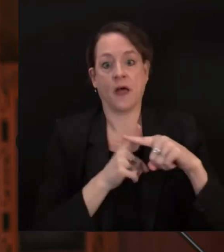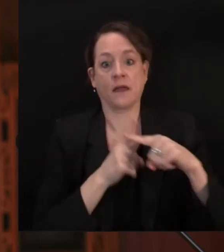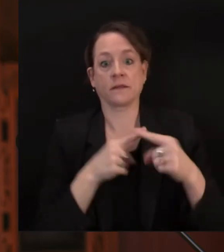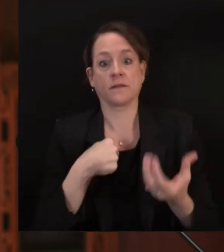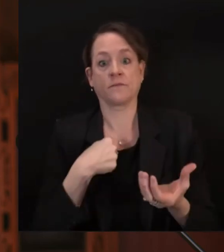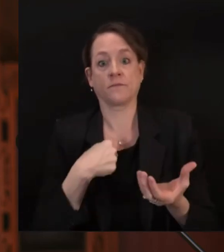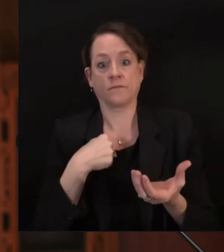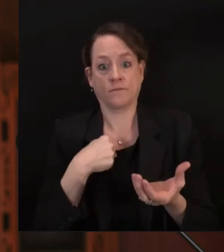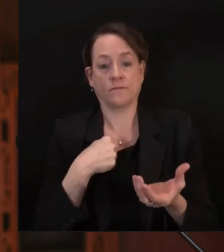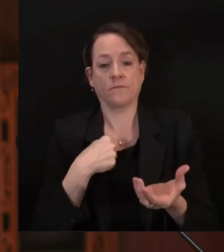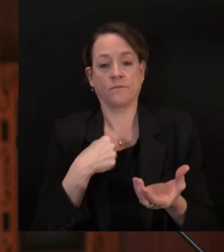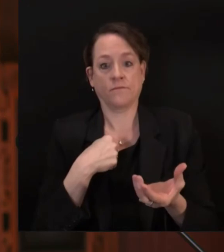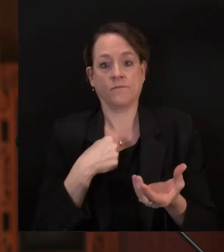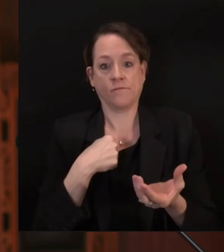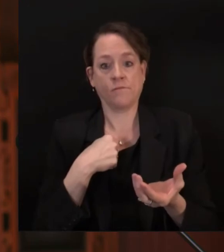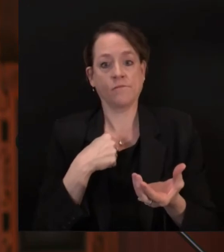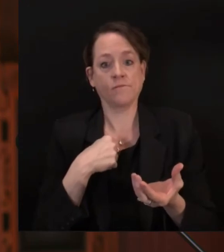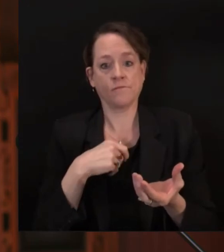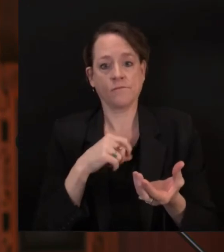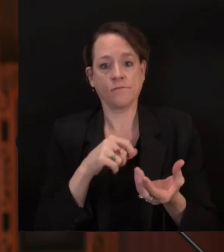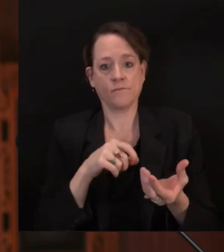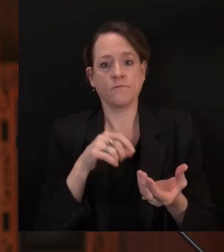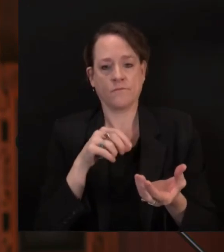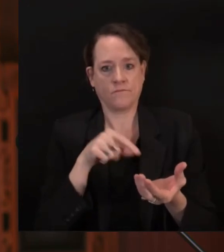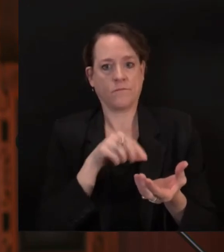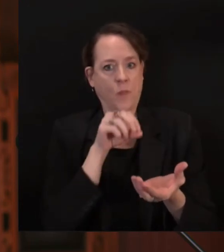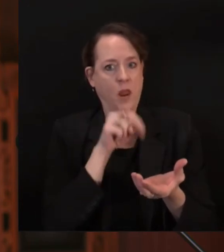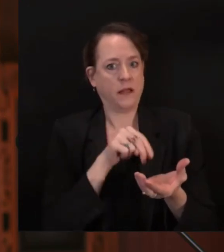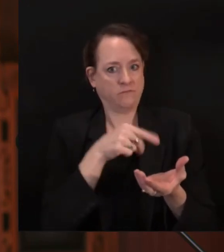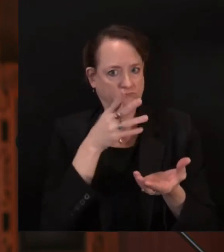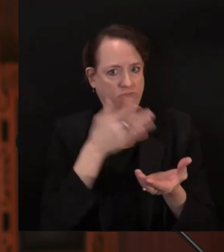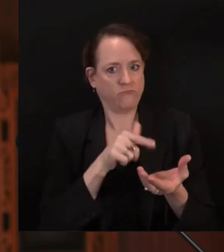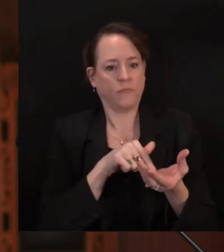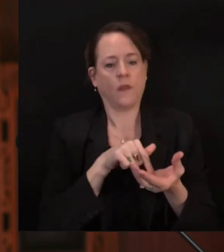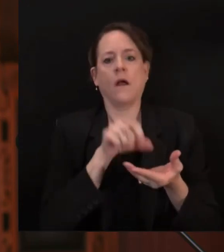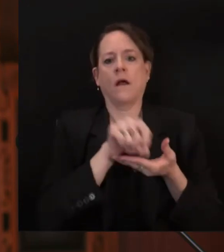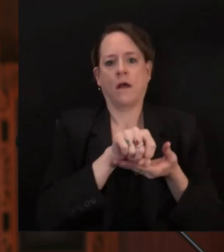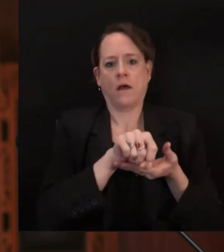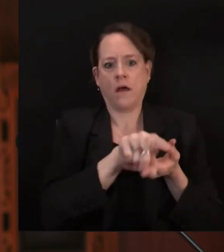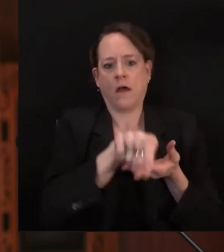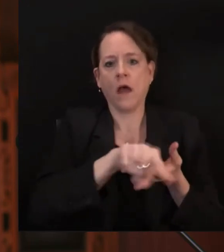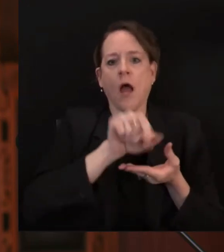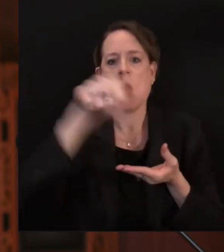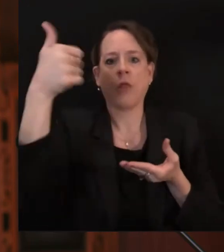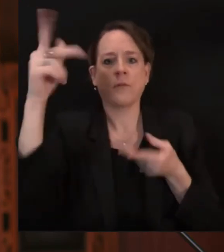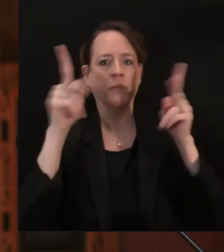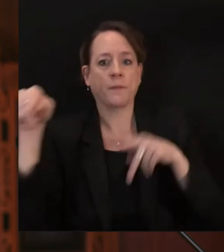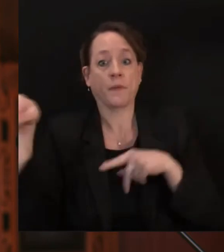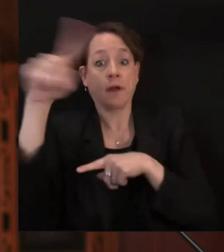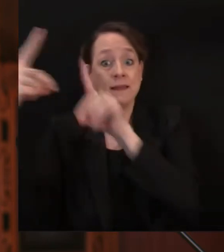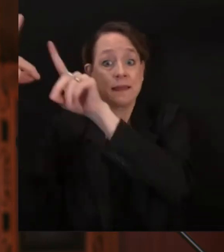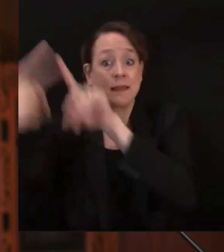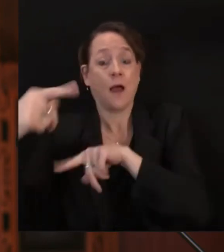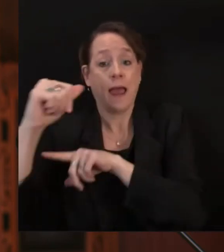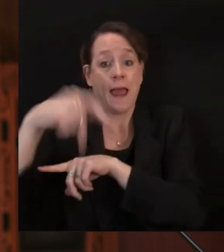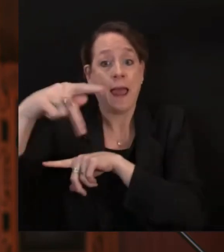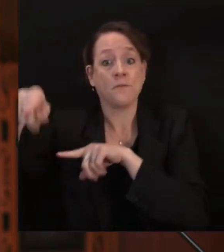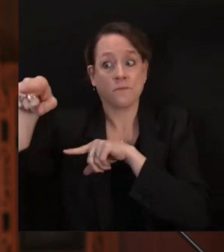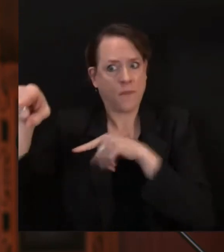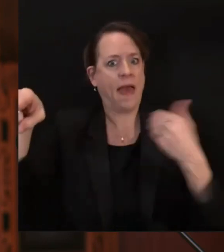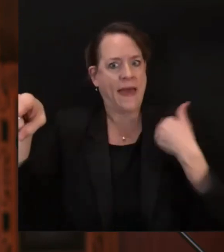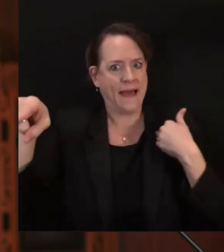the notification system to let other app users know that they have been exposed. This notification is only